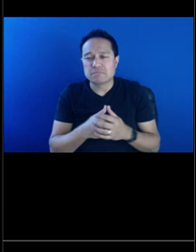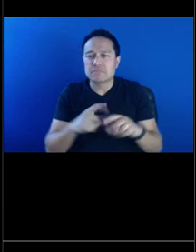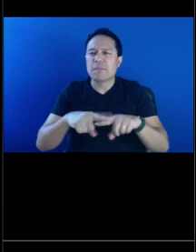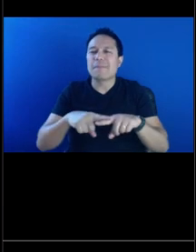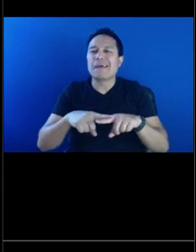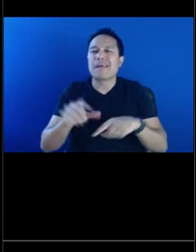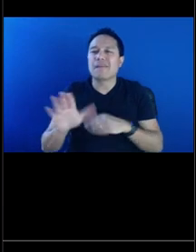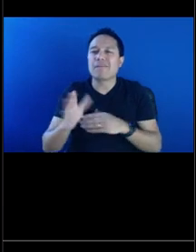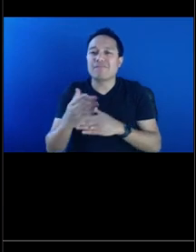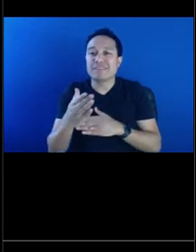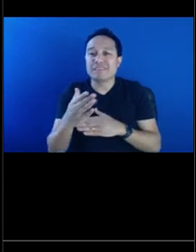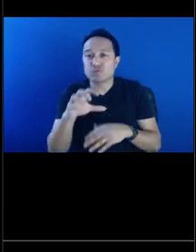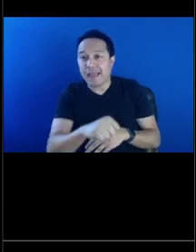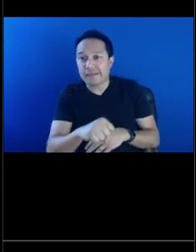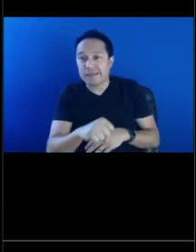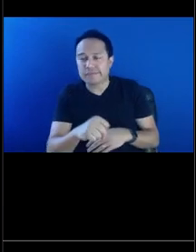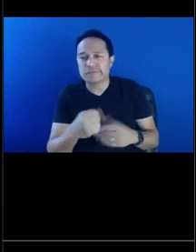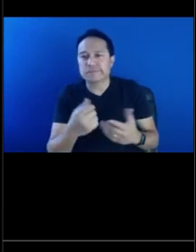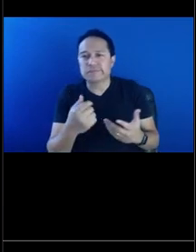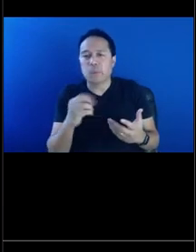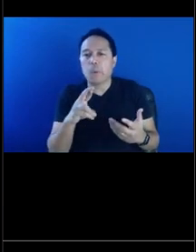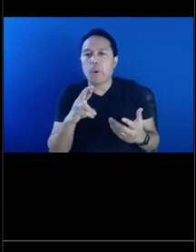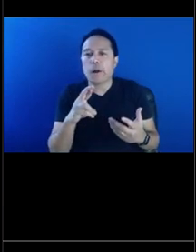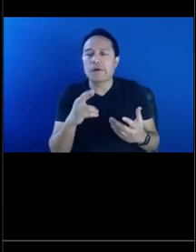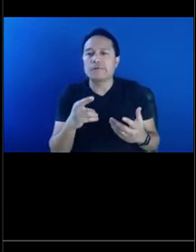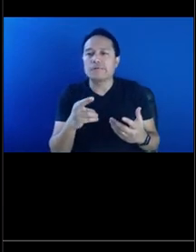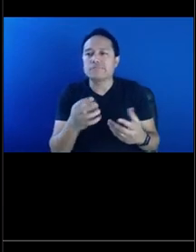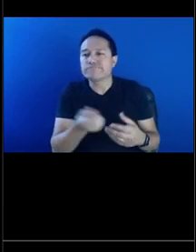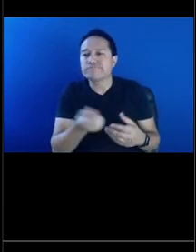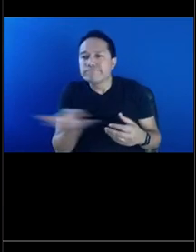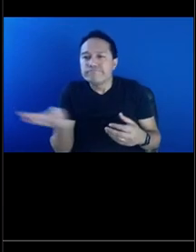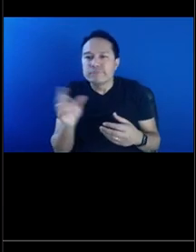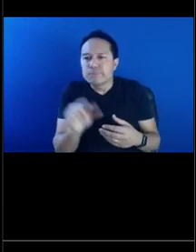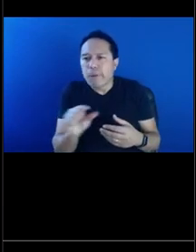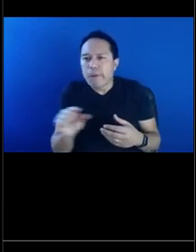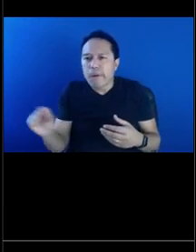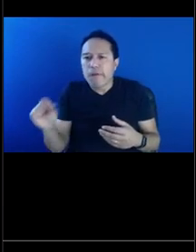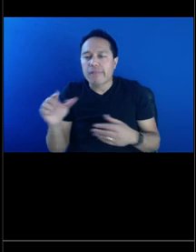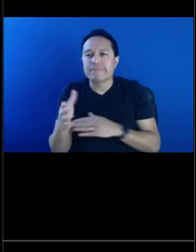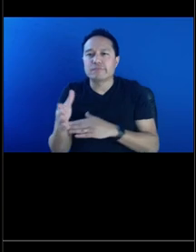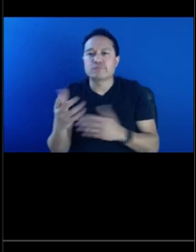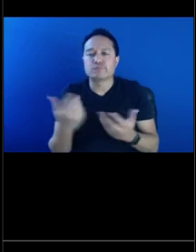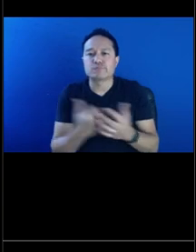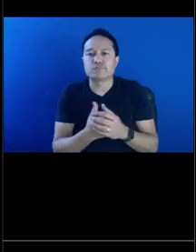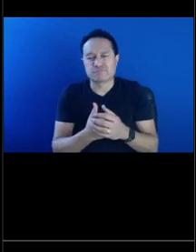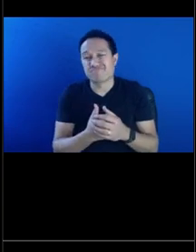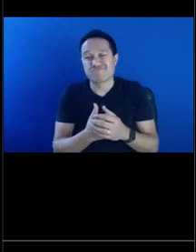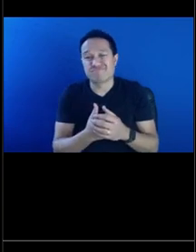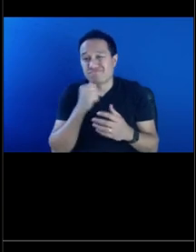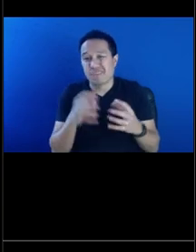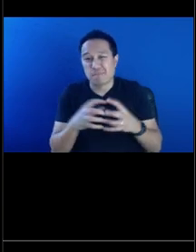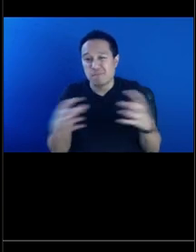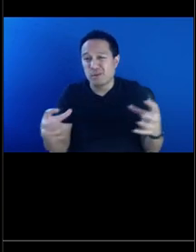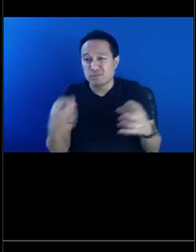might be several smaller fish or even just, you know, like one or two bigger fish. So yeah, so not that much per